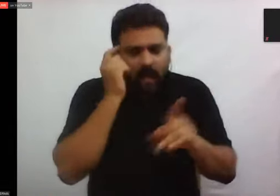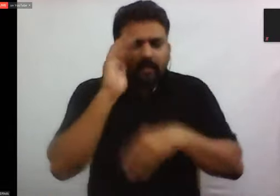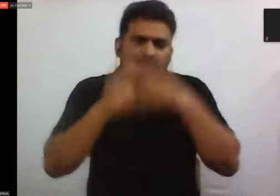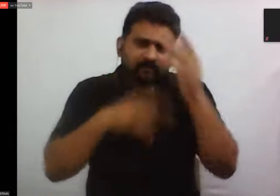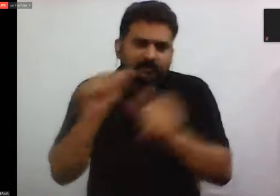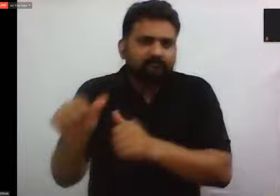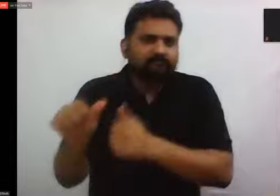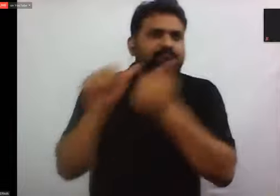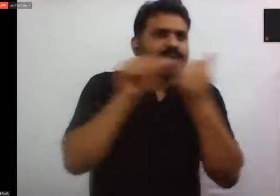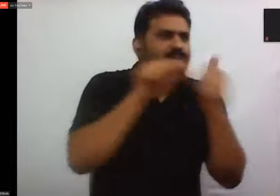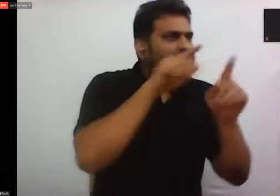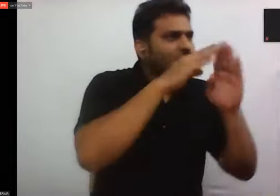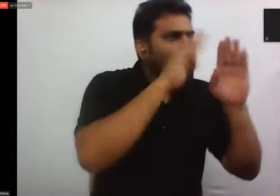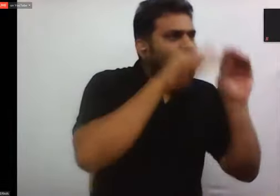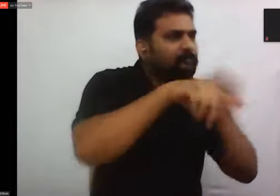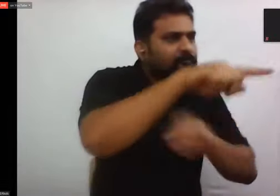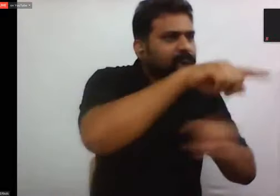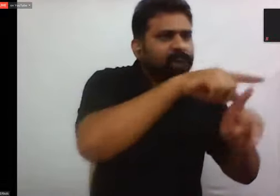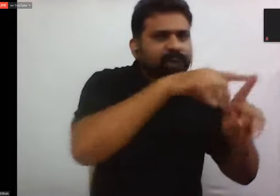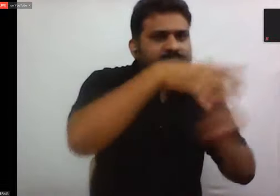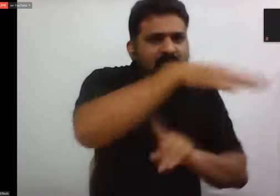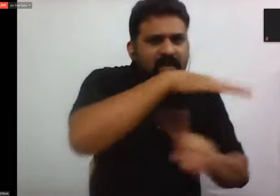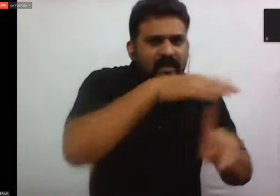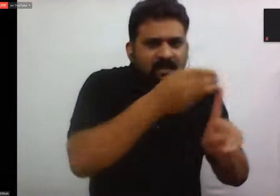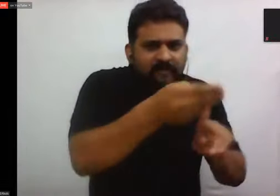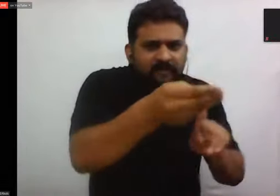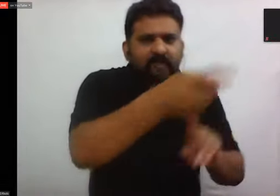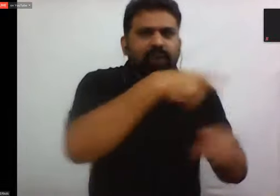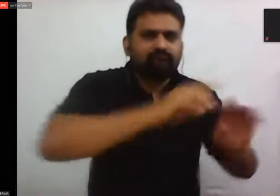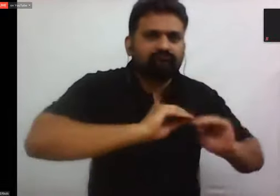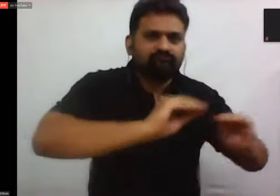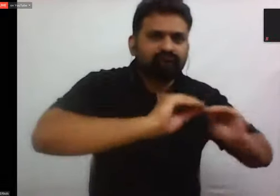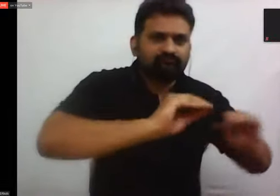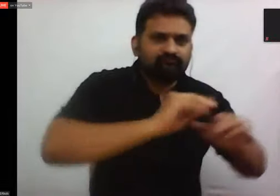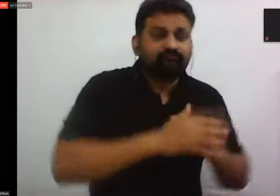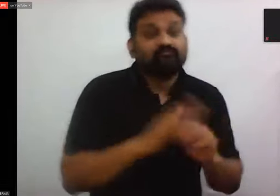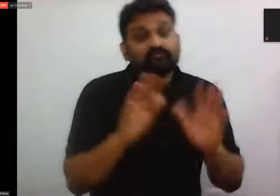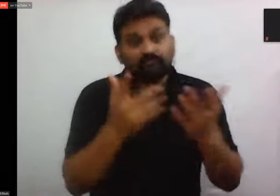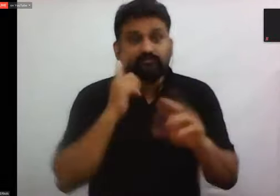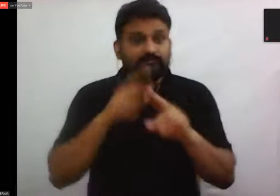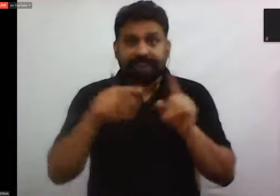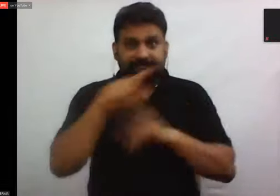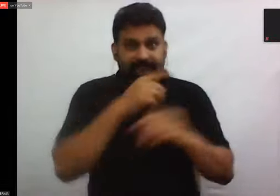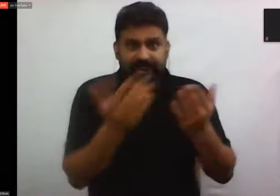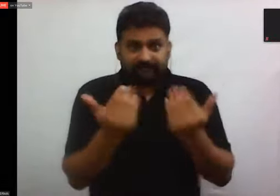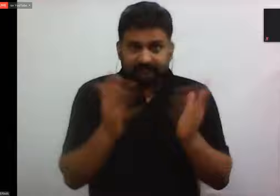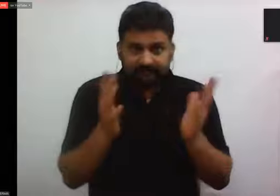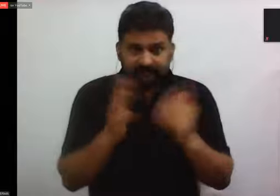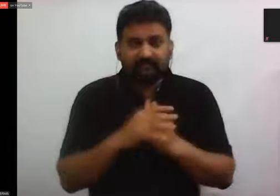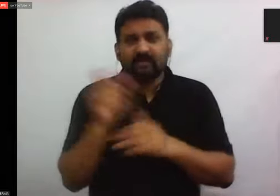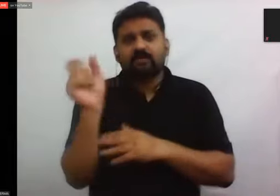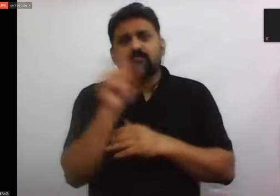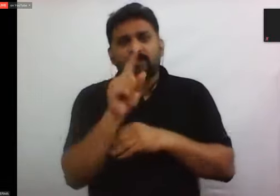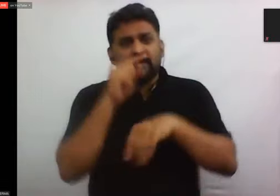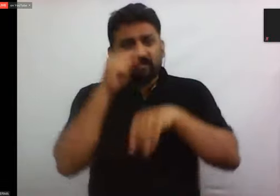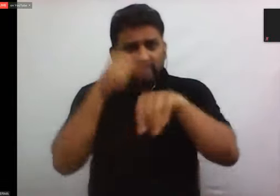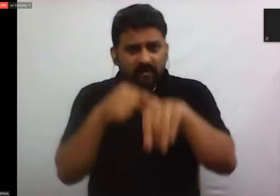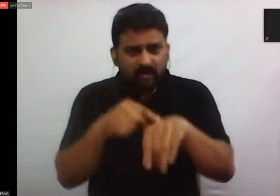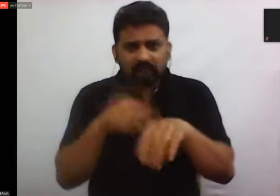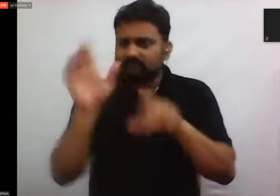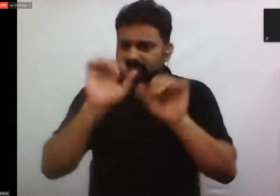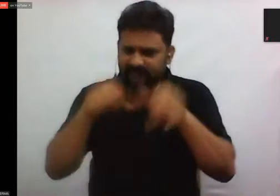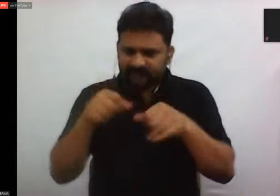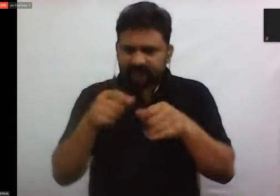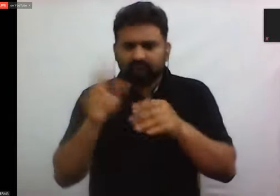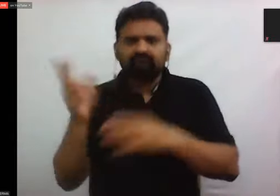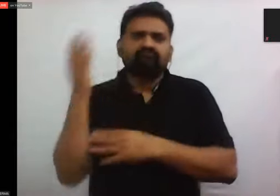those children. That's the only way. Or if you can, nothing like it, that once a month you manage to